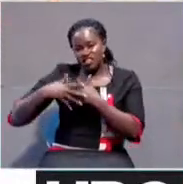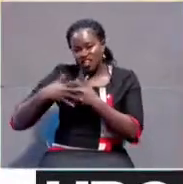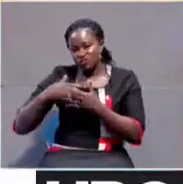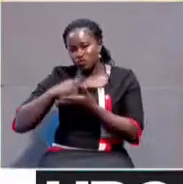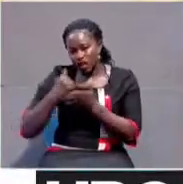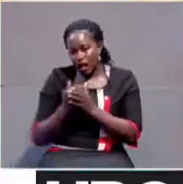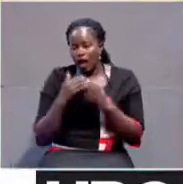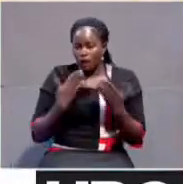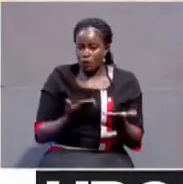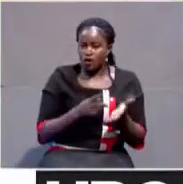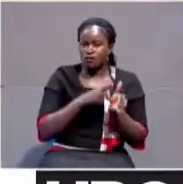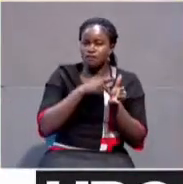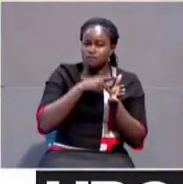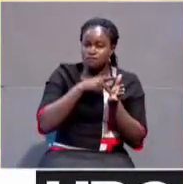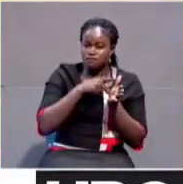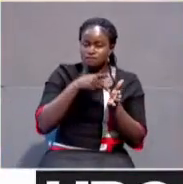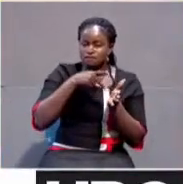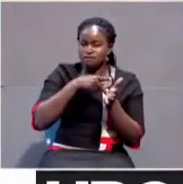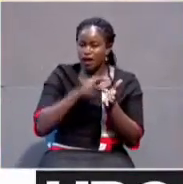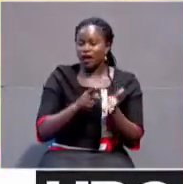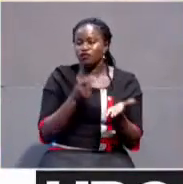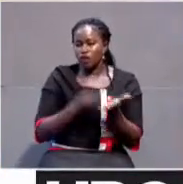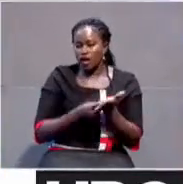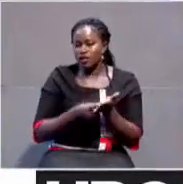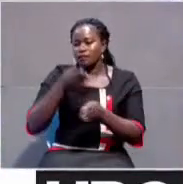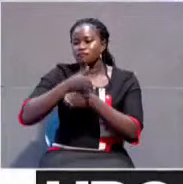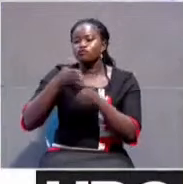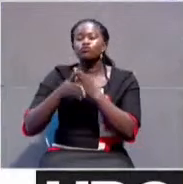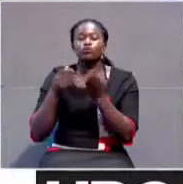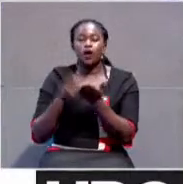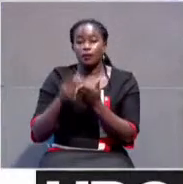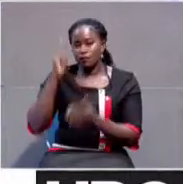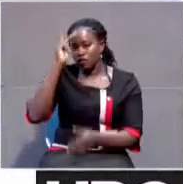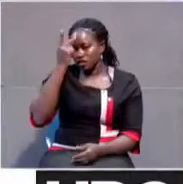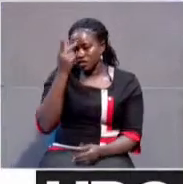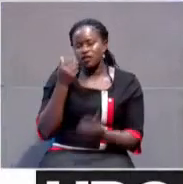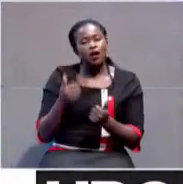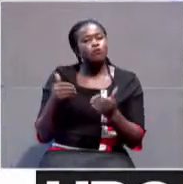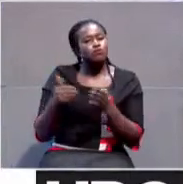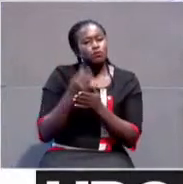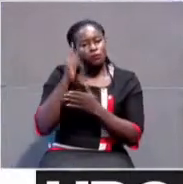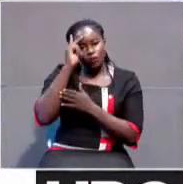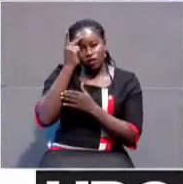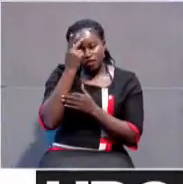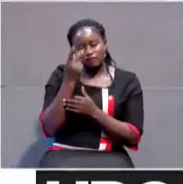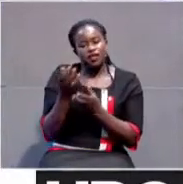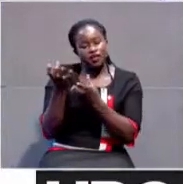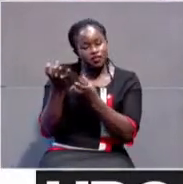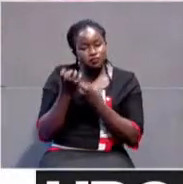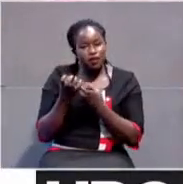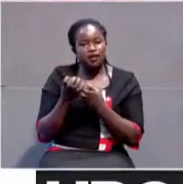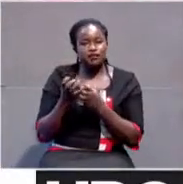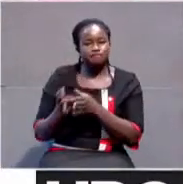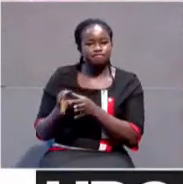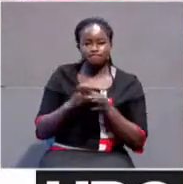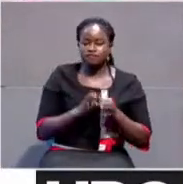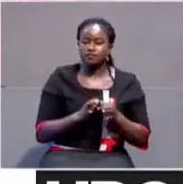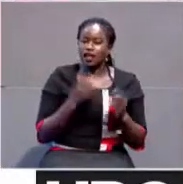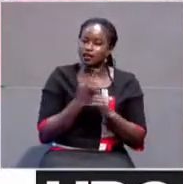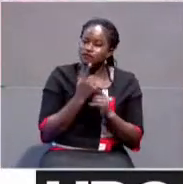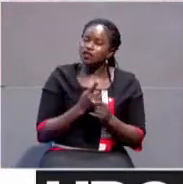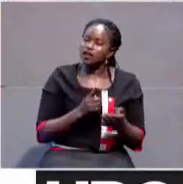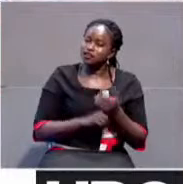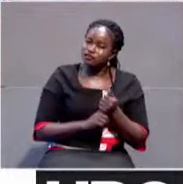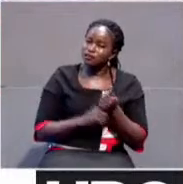the Buy Uganda, Build Uganda policy. The new policy is therefore expected to complement the notable